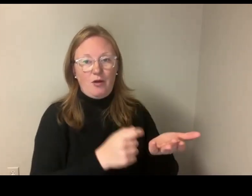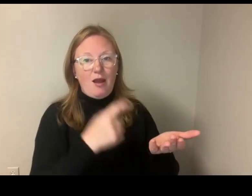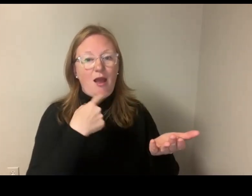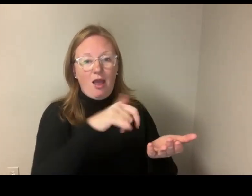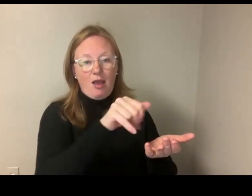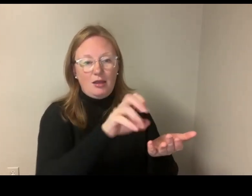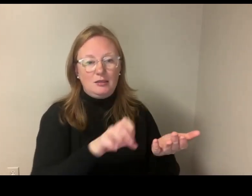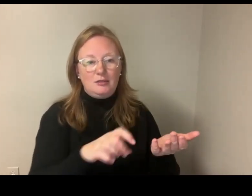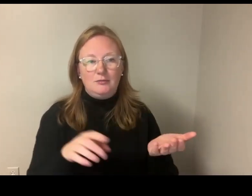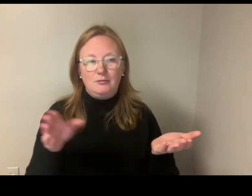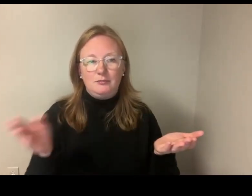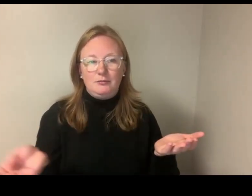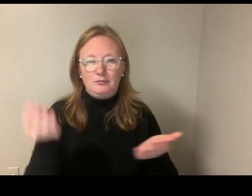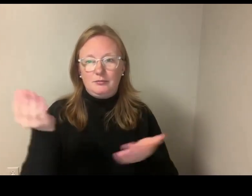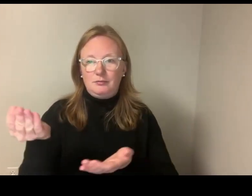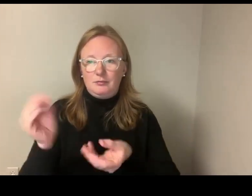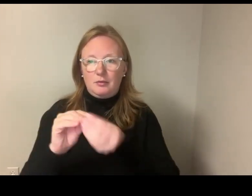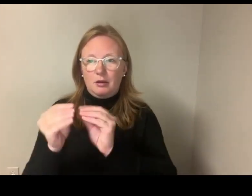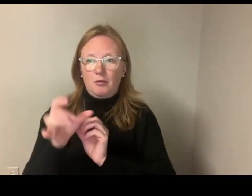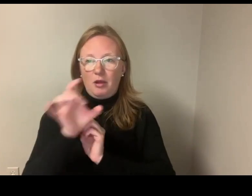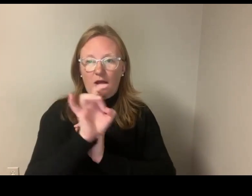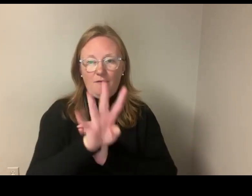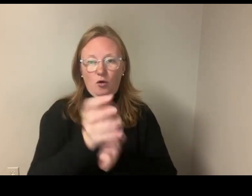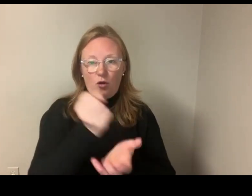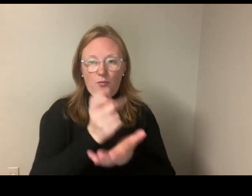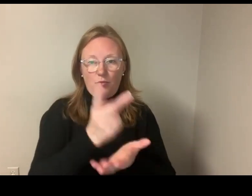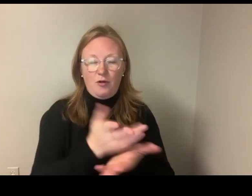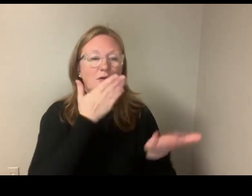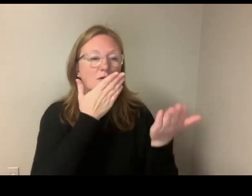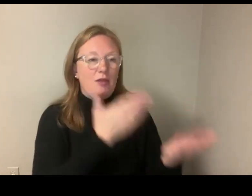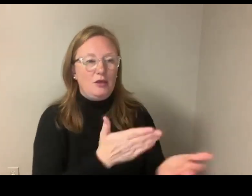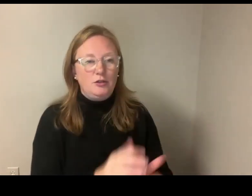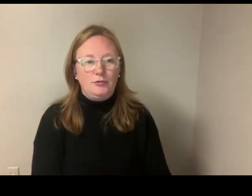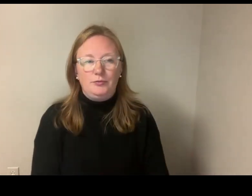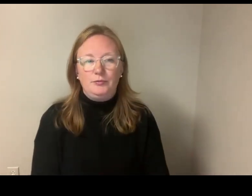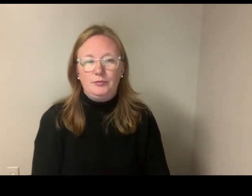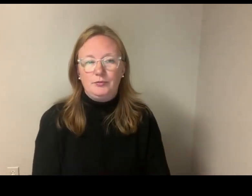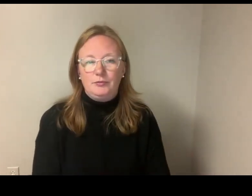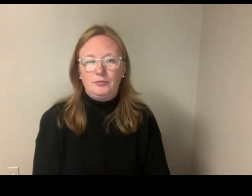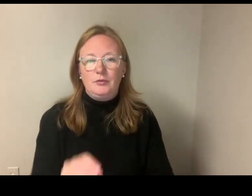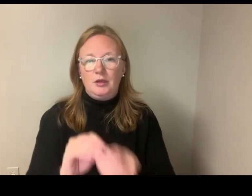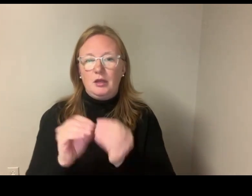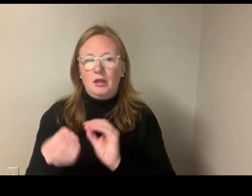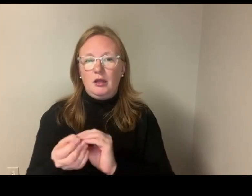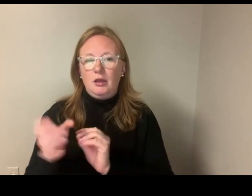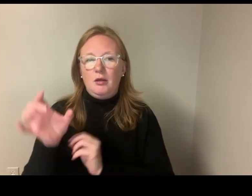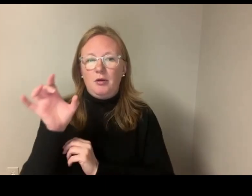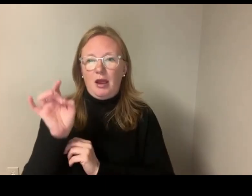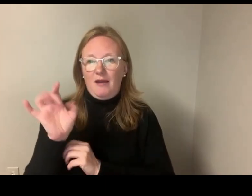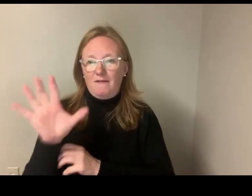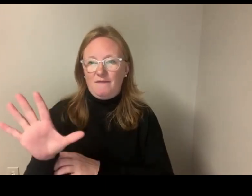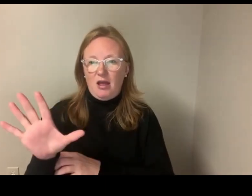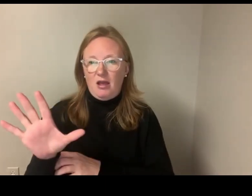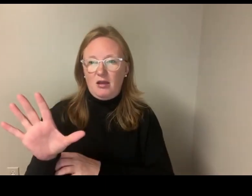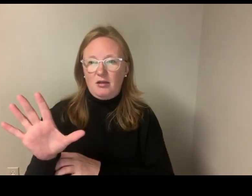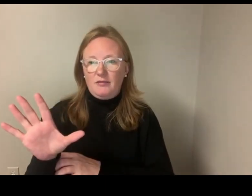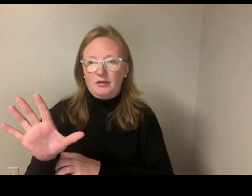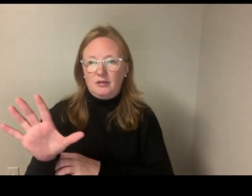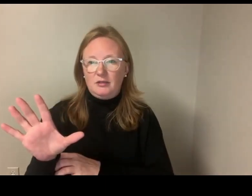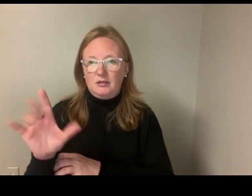Aye. Resolution 84 is approved. Thank you. Thank you. Resolution number 85, Mr. King.